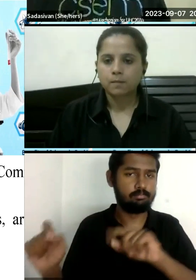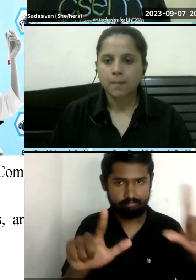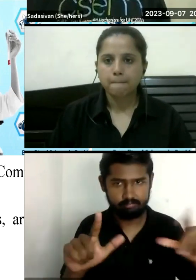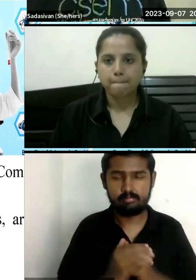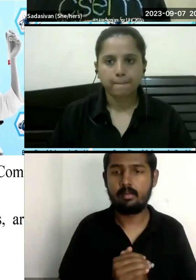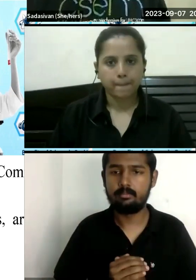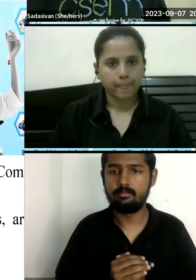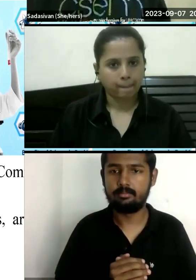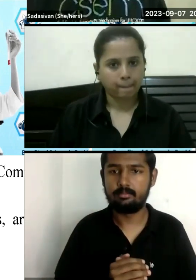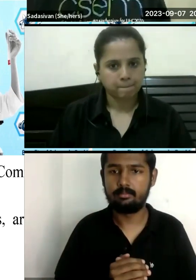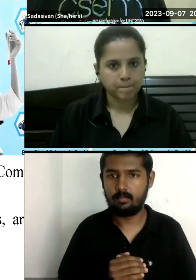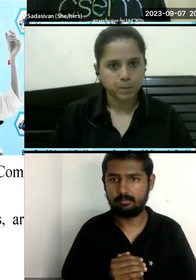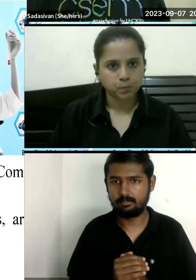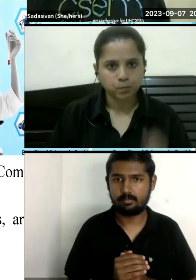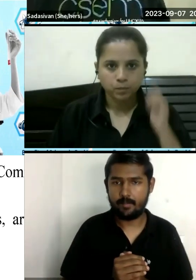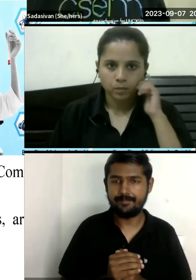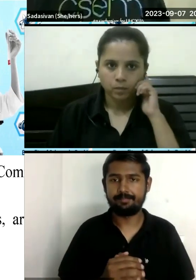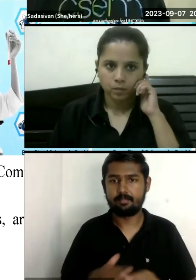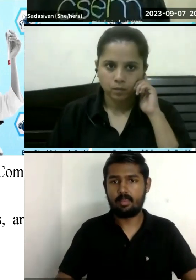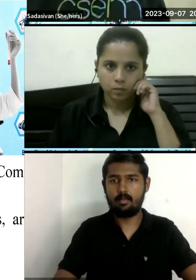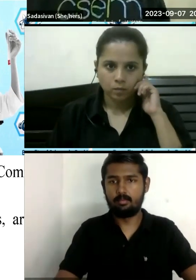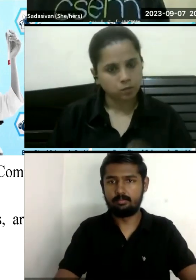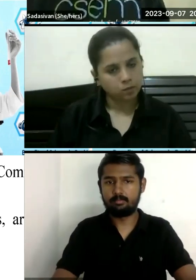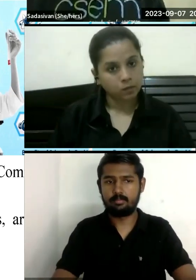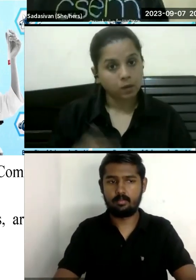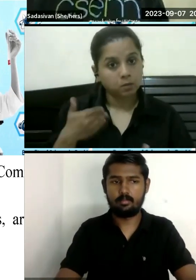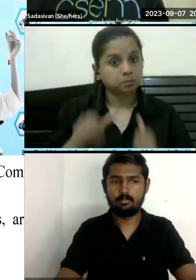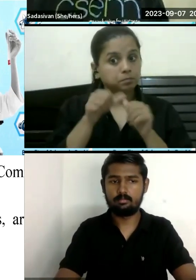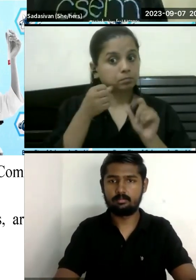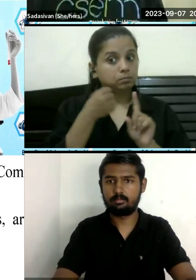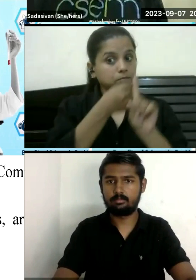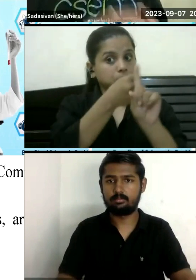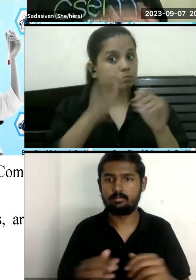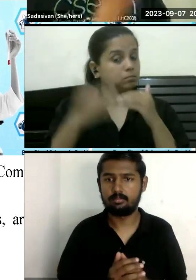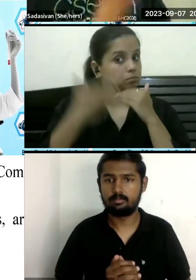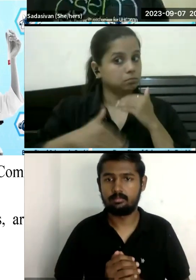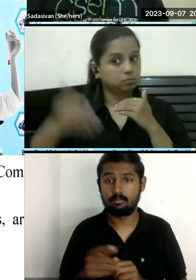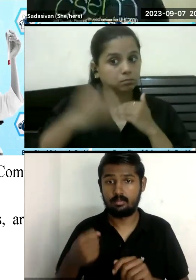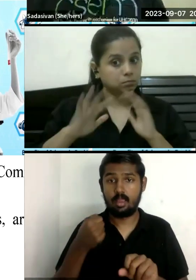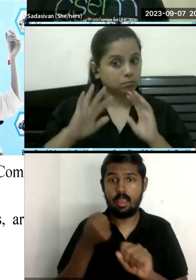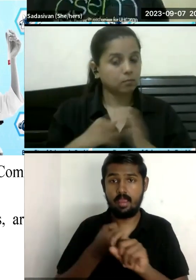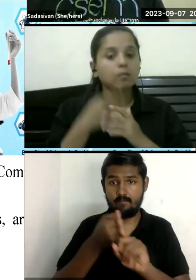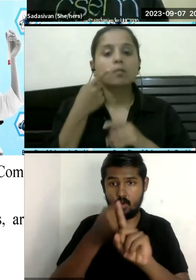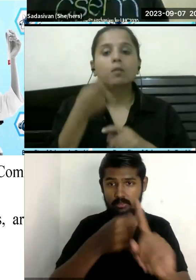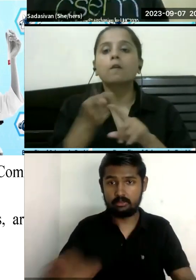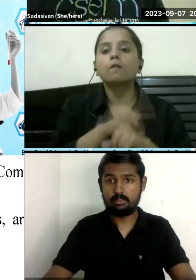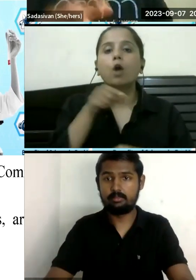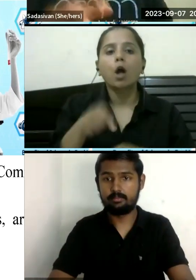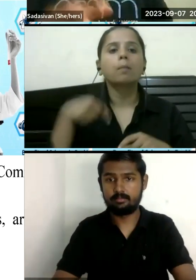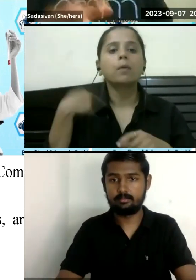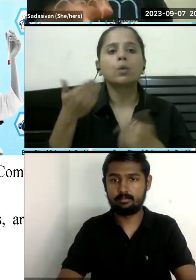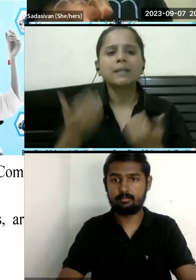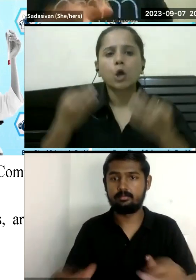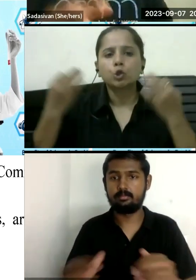And as the advocacy continues, it is from the newborn screening